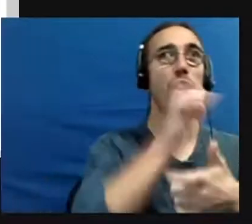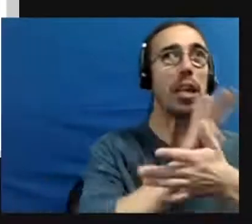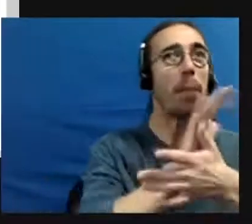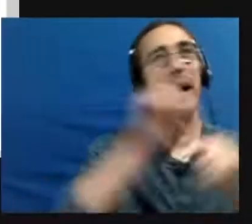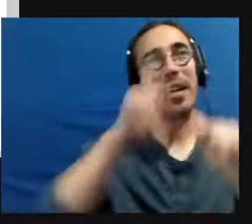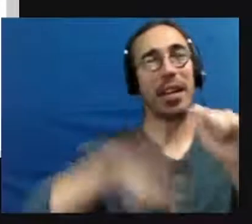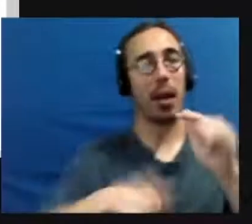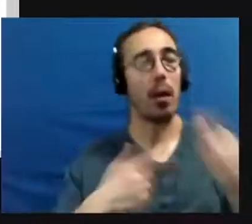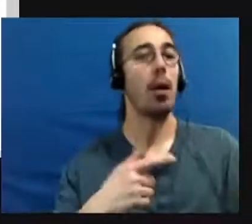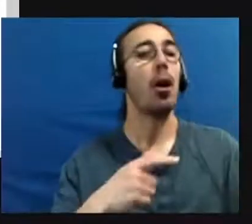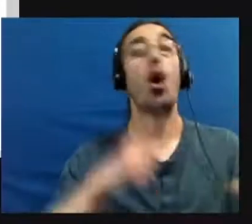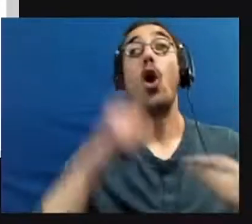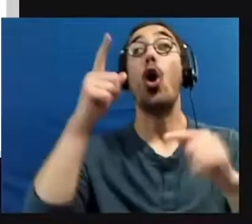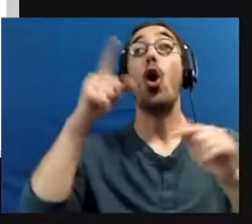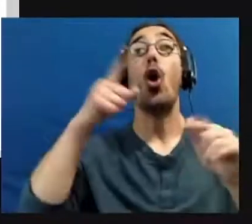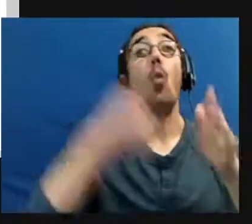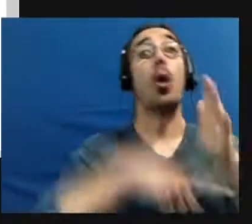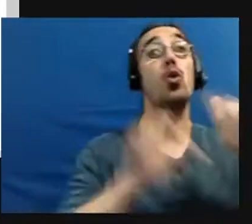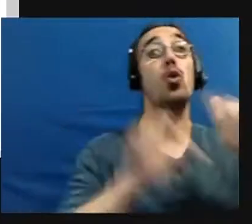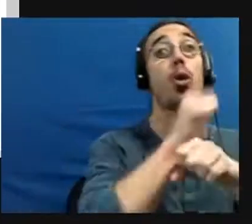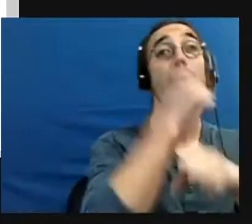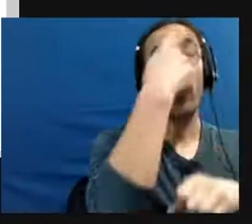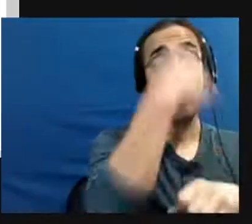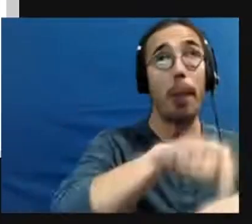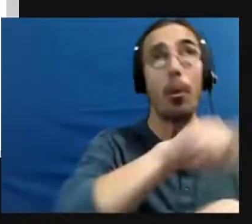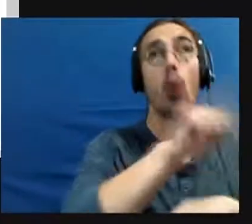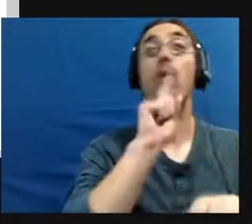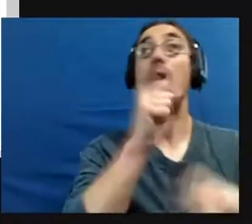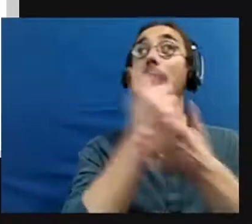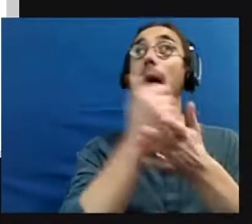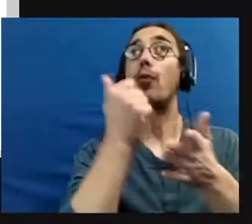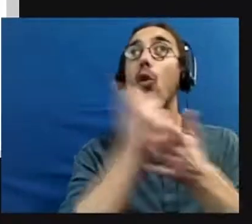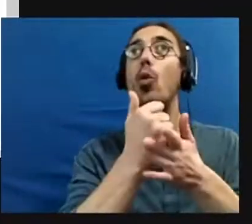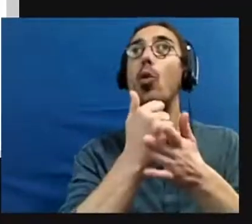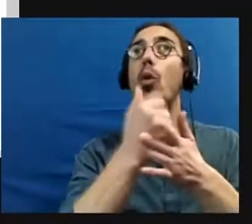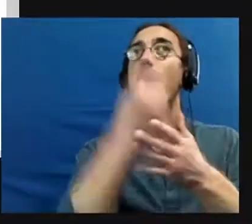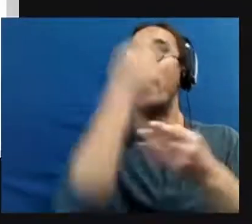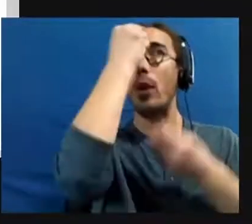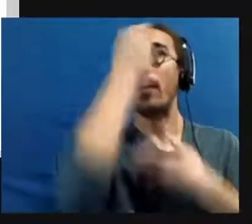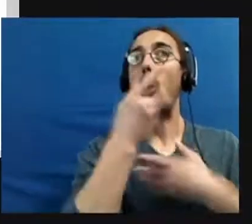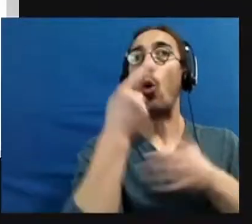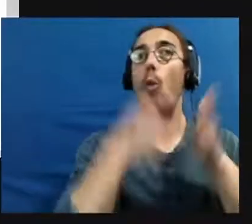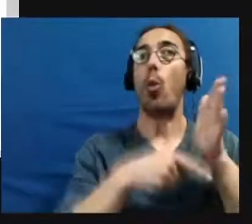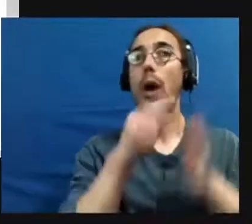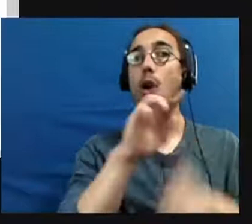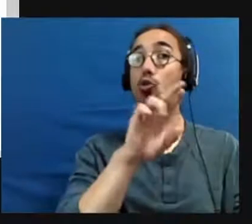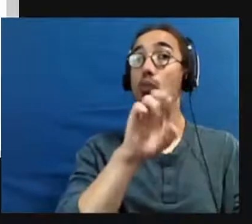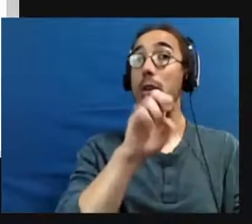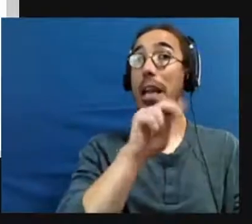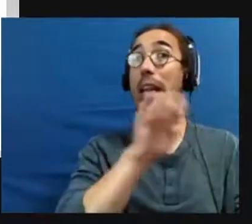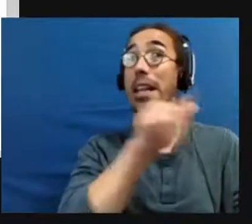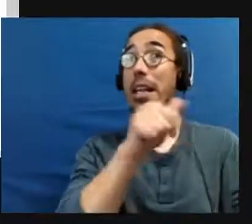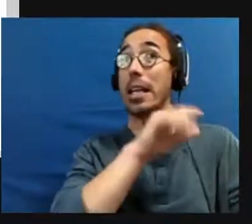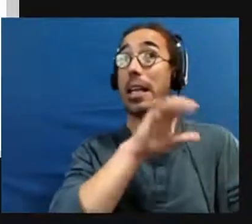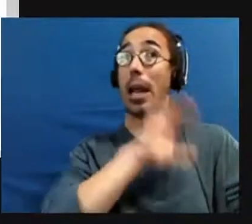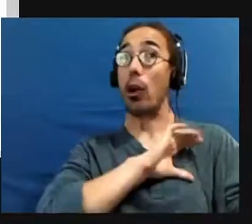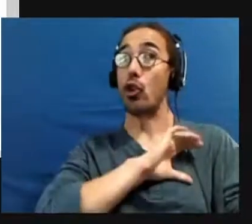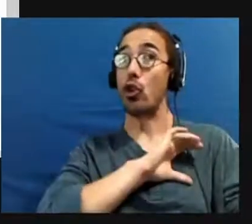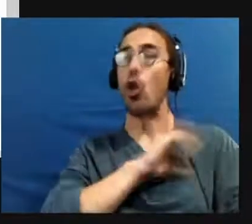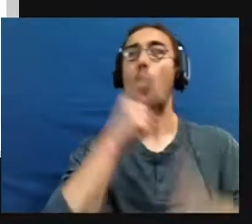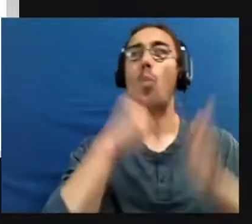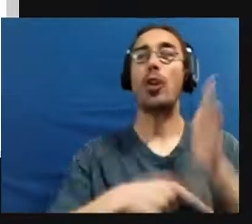what wasn't working for them. They also gave us really helpful insight into what our character Renee might be experiencing or feeling or